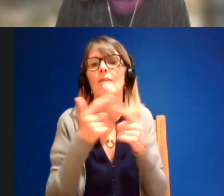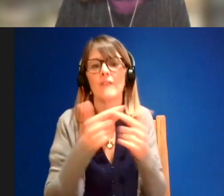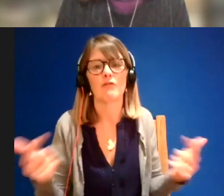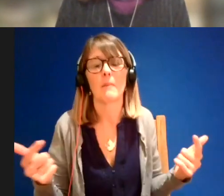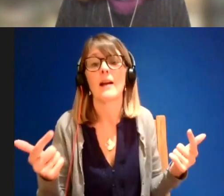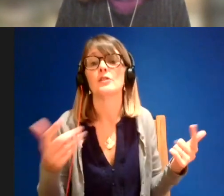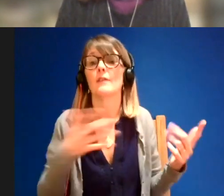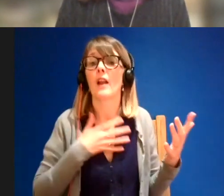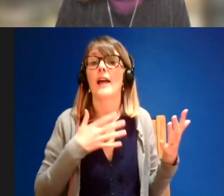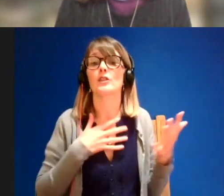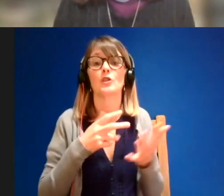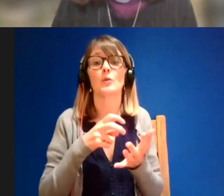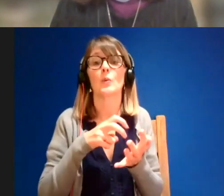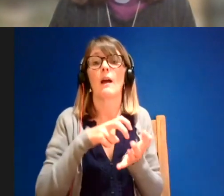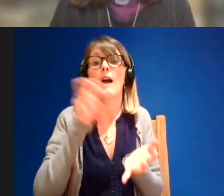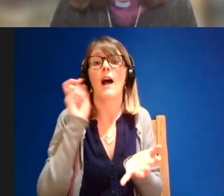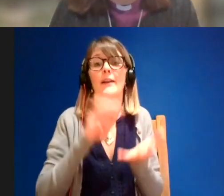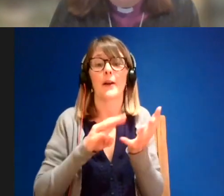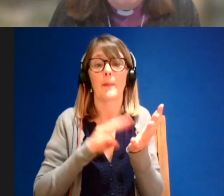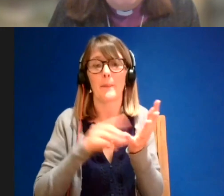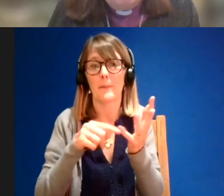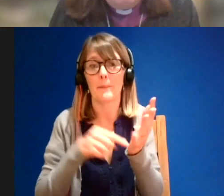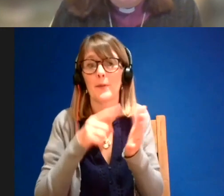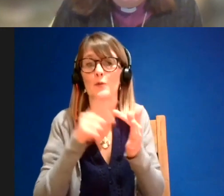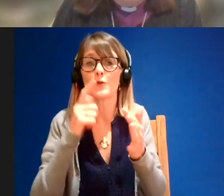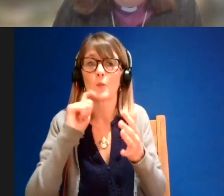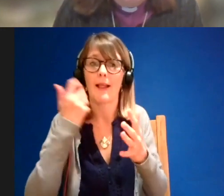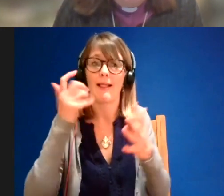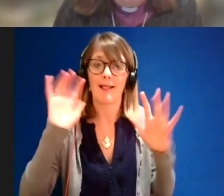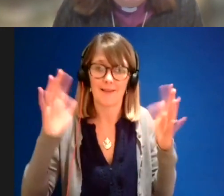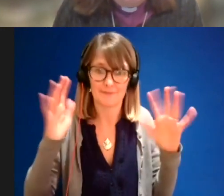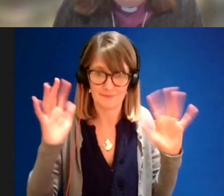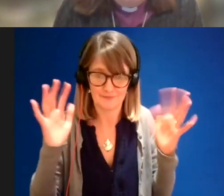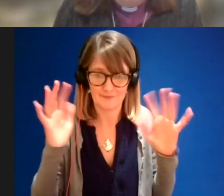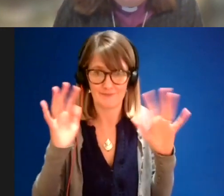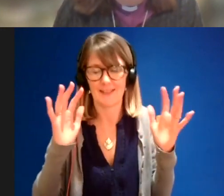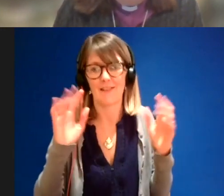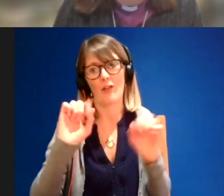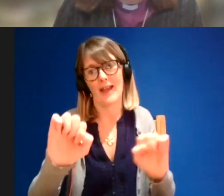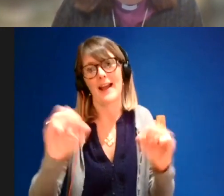unmute, and we can give Karen and Liz a round of applause for their contributions.